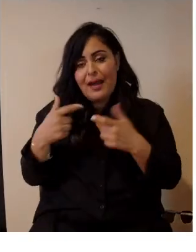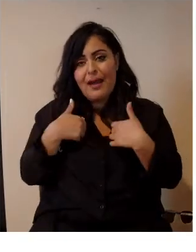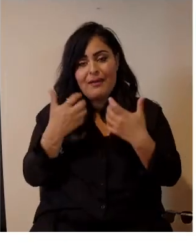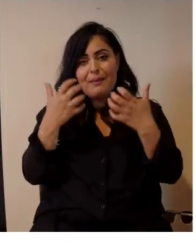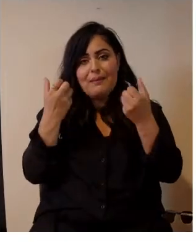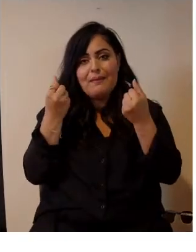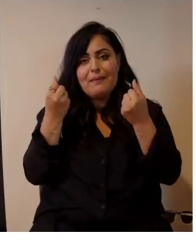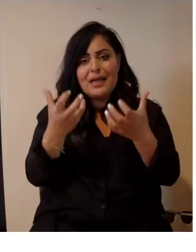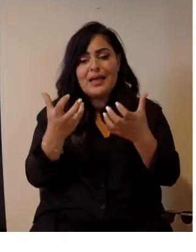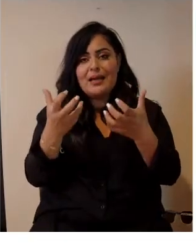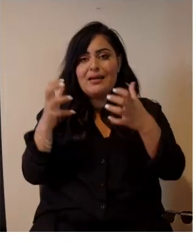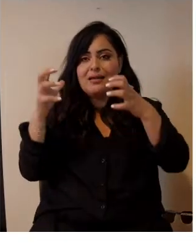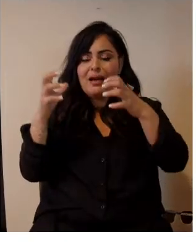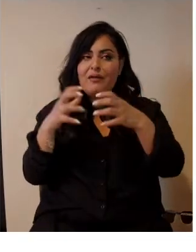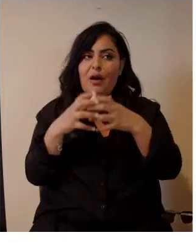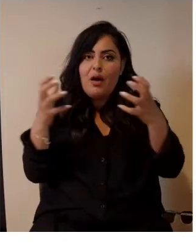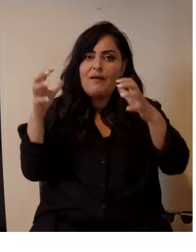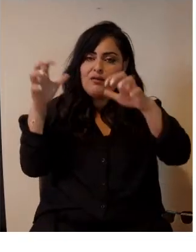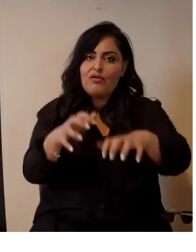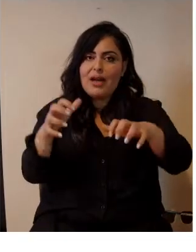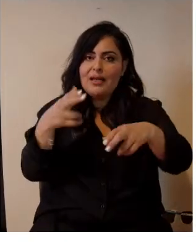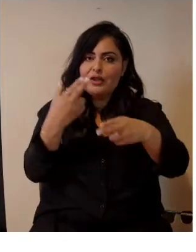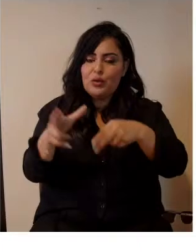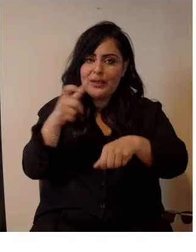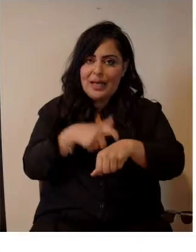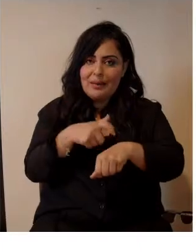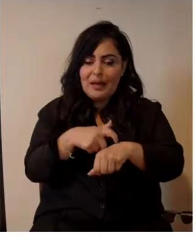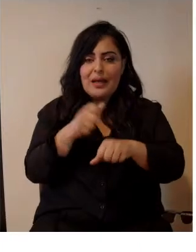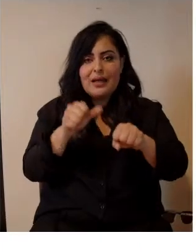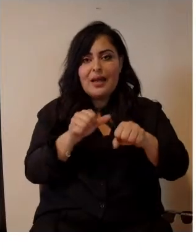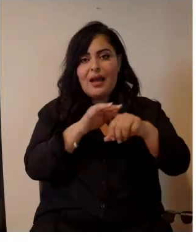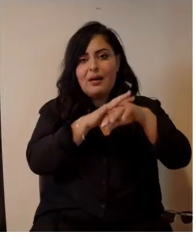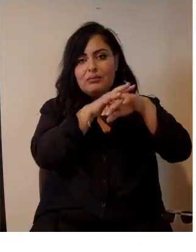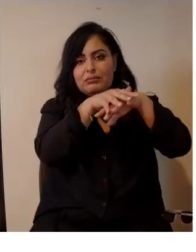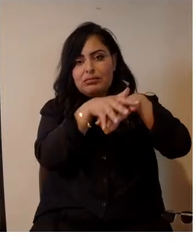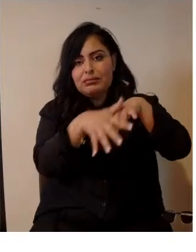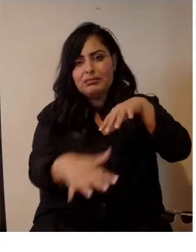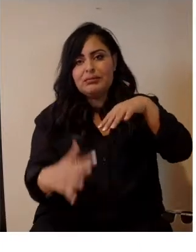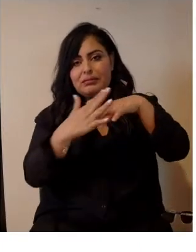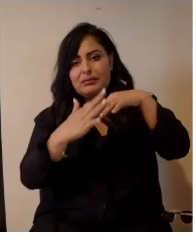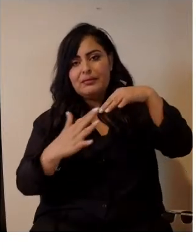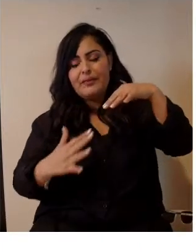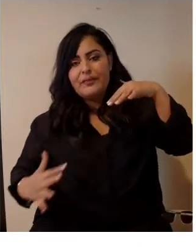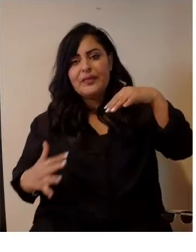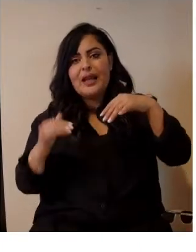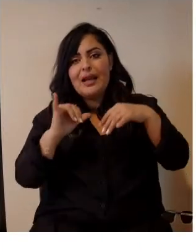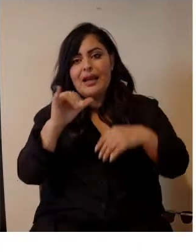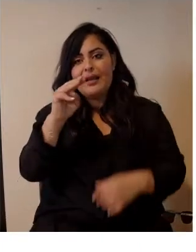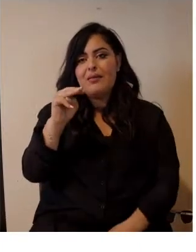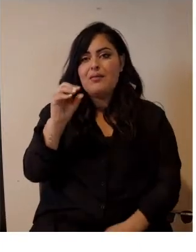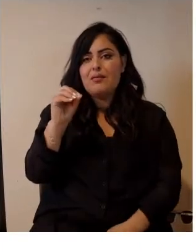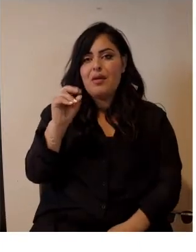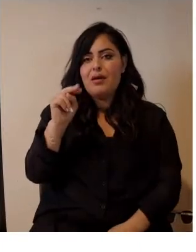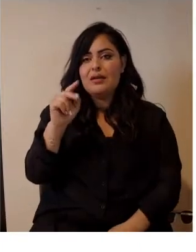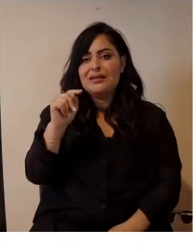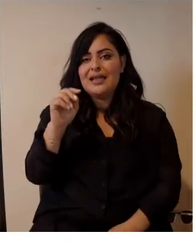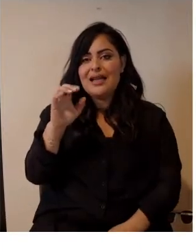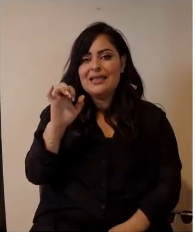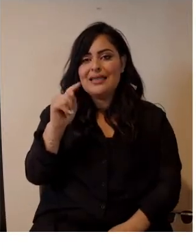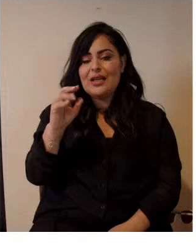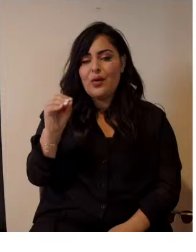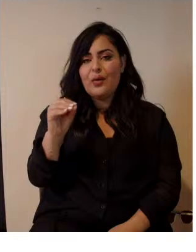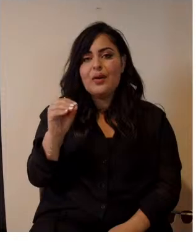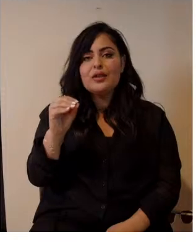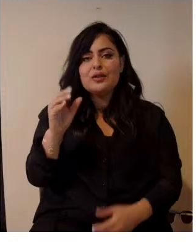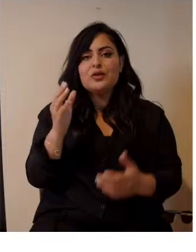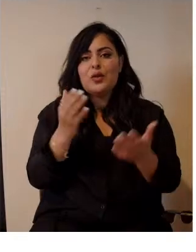amounts of rain in a short period of time. You can have debris flows. We've seen like Montecito, things like that in the past. So what we do is we